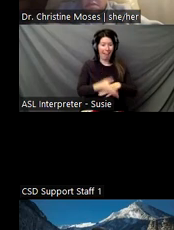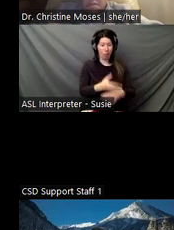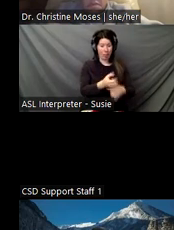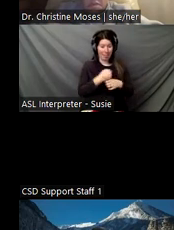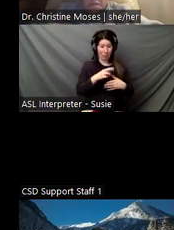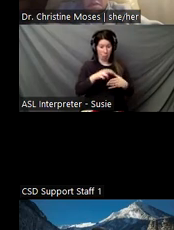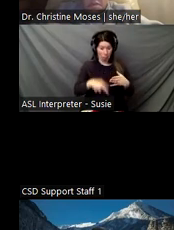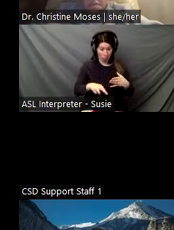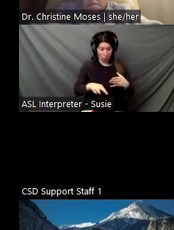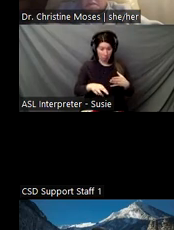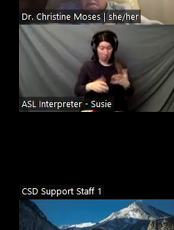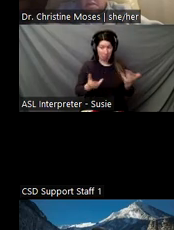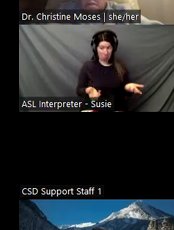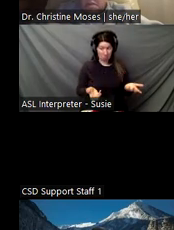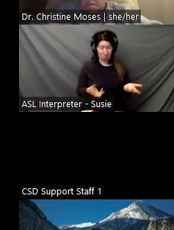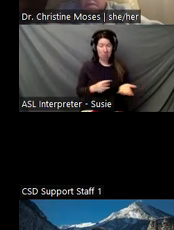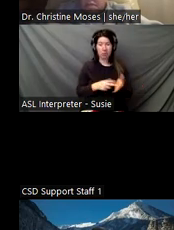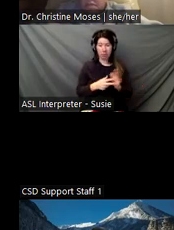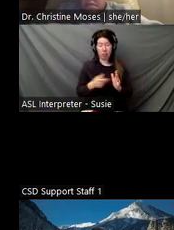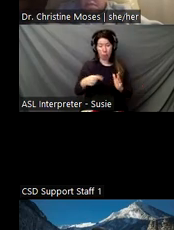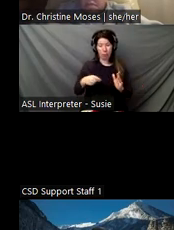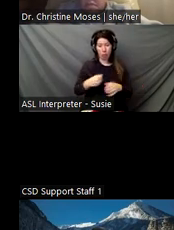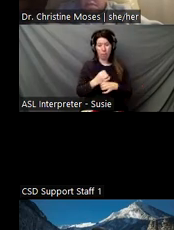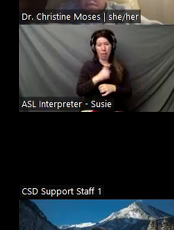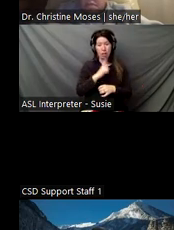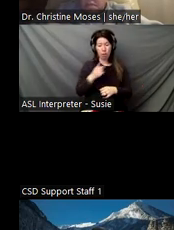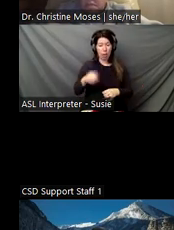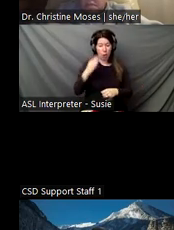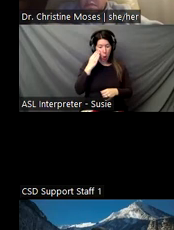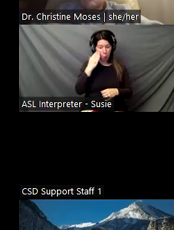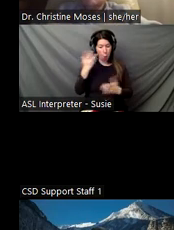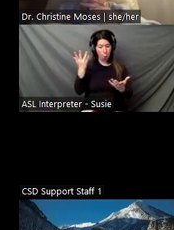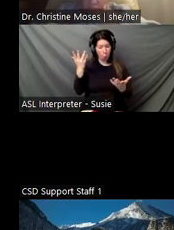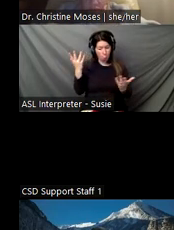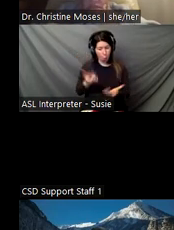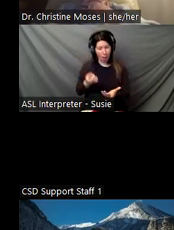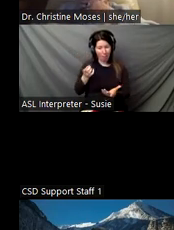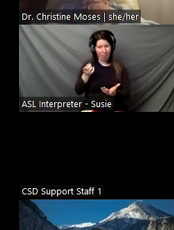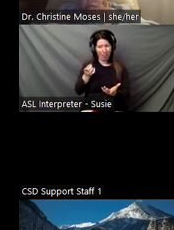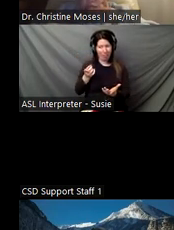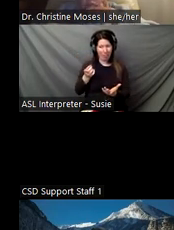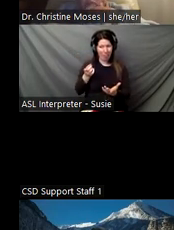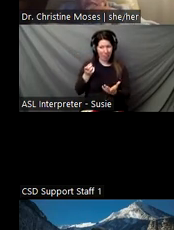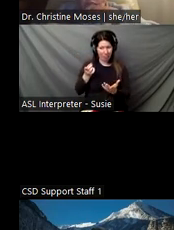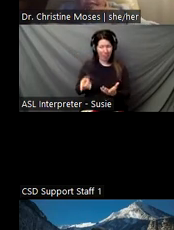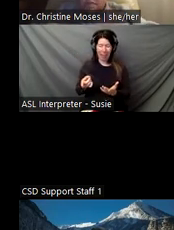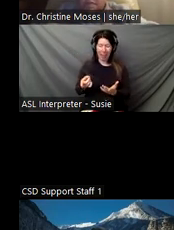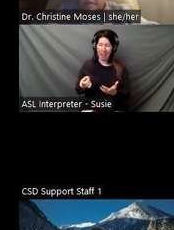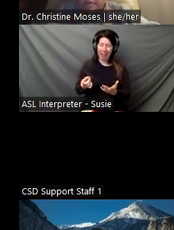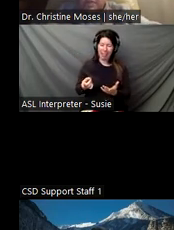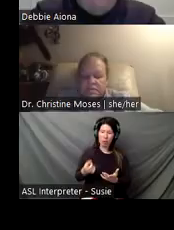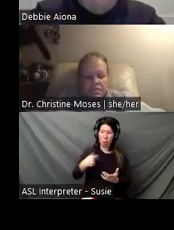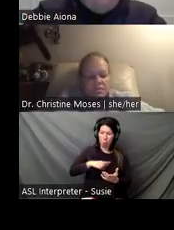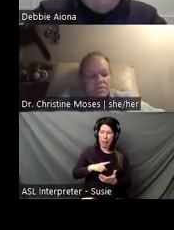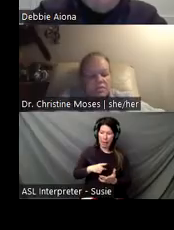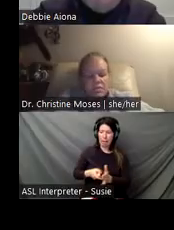reports, then we should make sure we know exactly sort of what they're mandating that we, what we're mandating that we do, or we shouldn't mandate that they